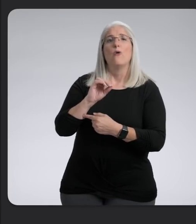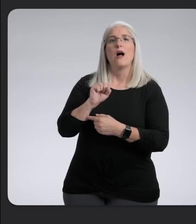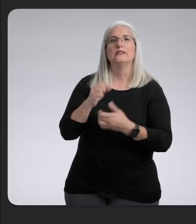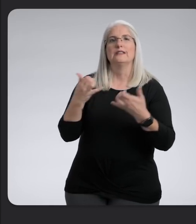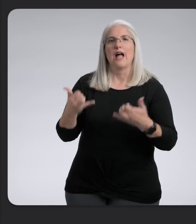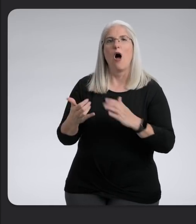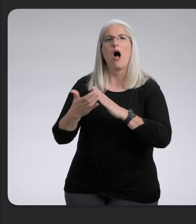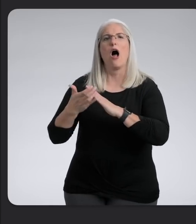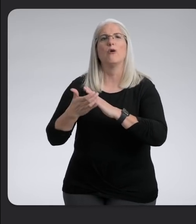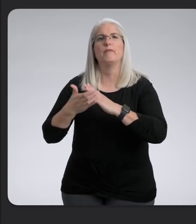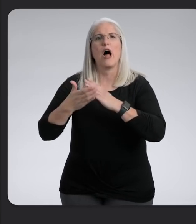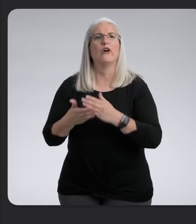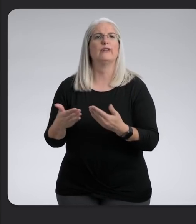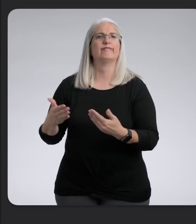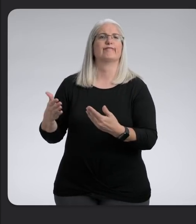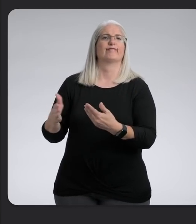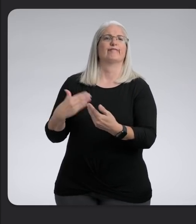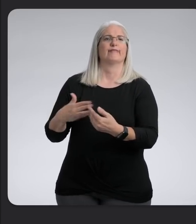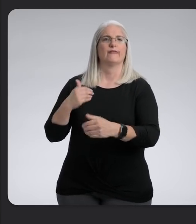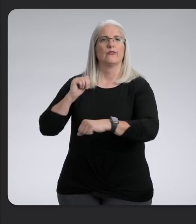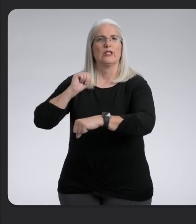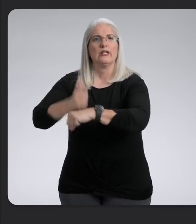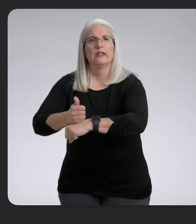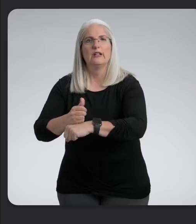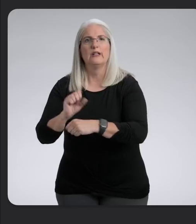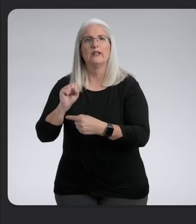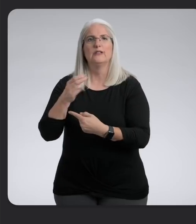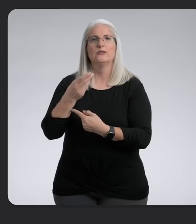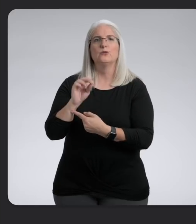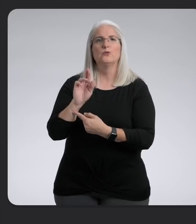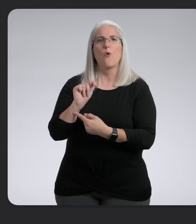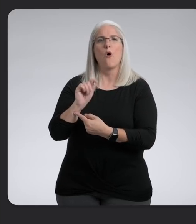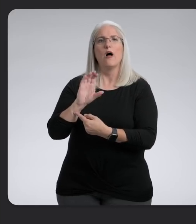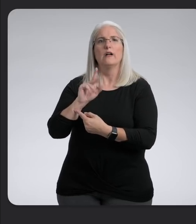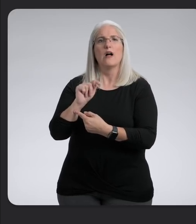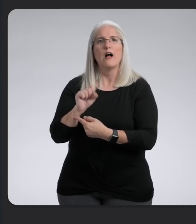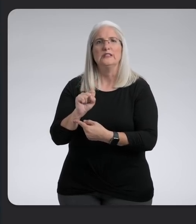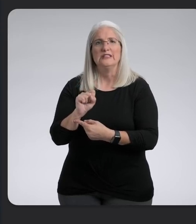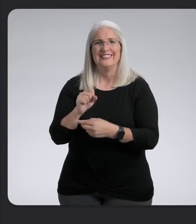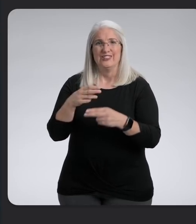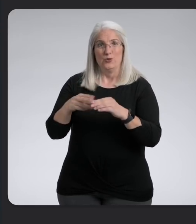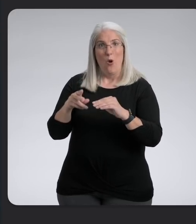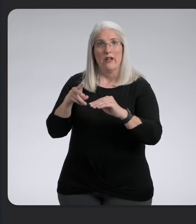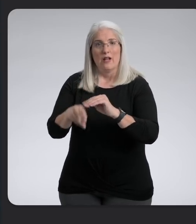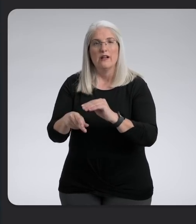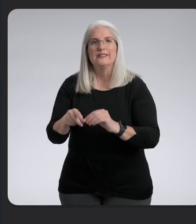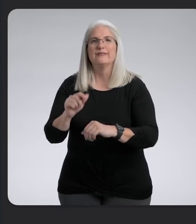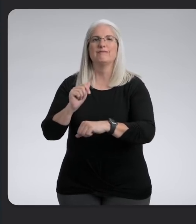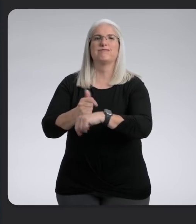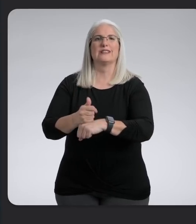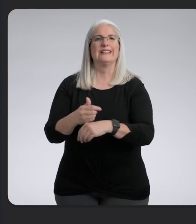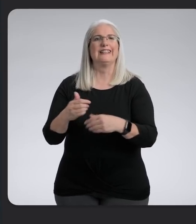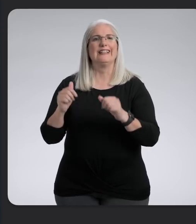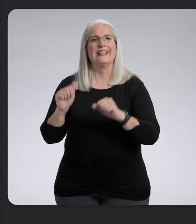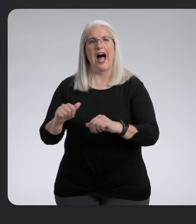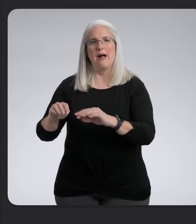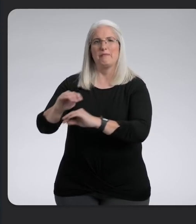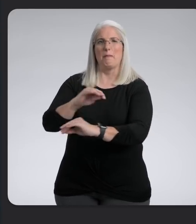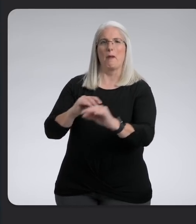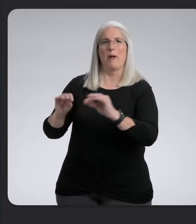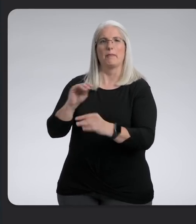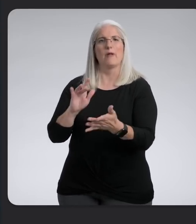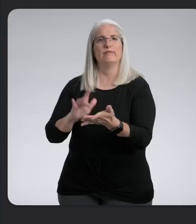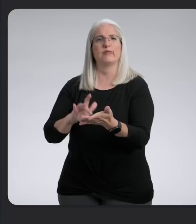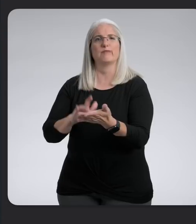shortcuts. Shortcuts take all the taps and swipes you usually need to order your favorite lunch and makes it as simple as tapping a button or